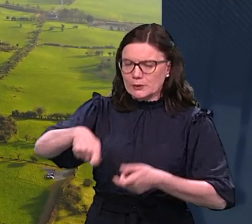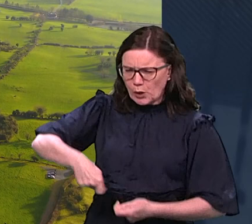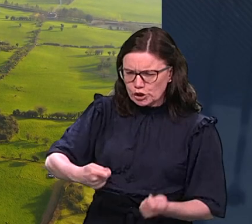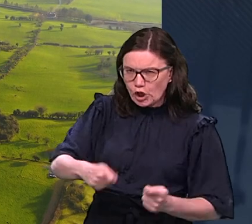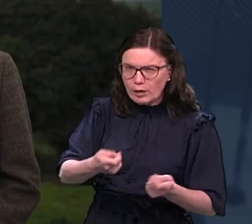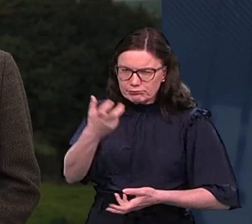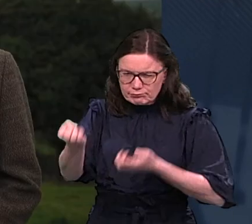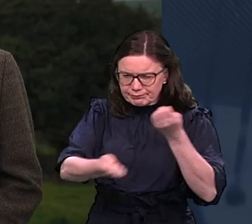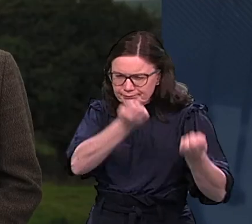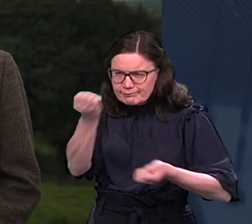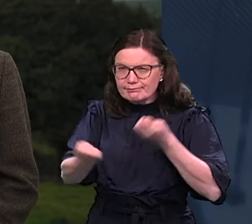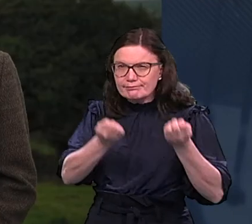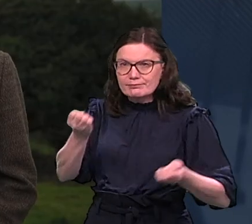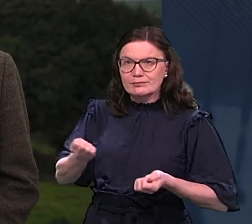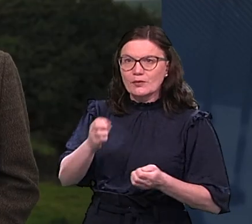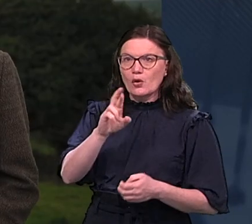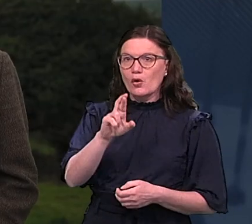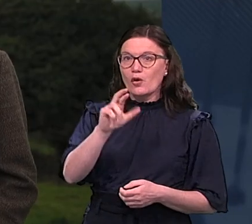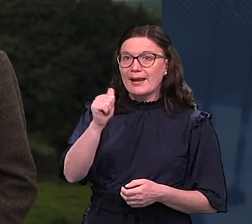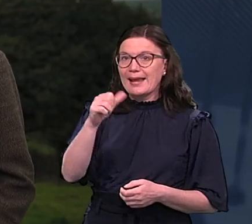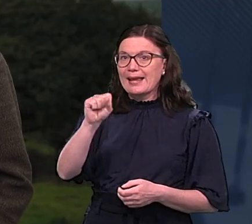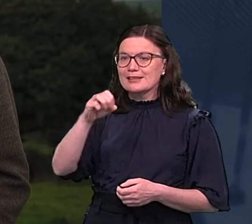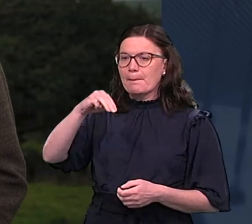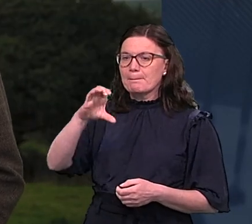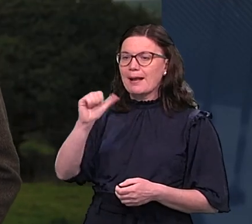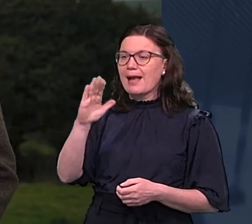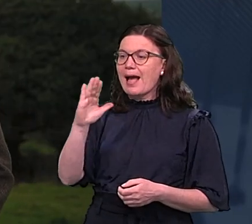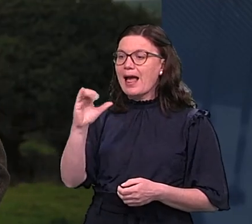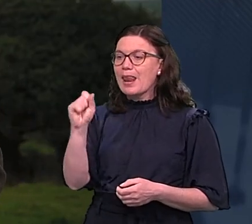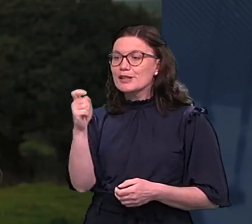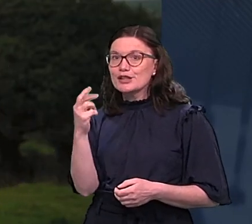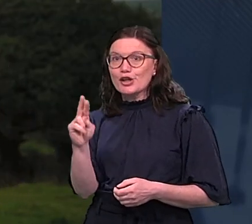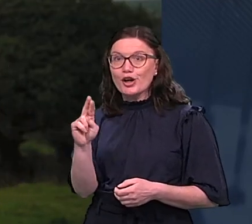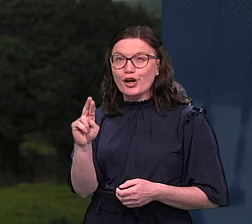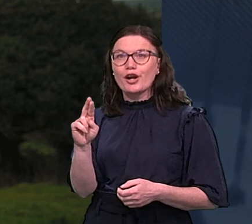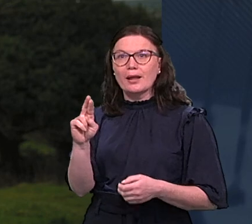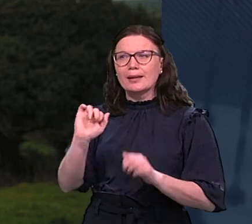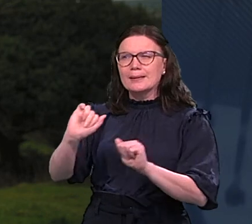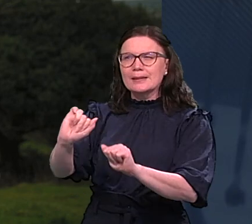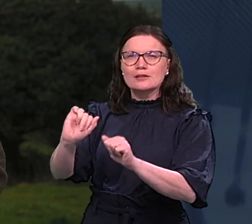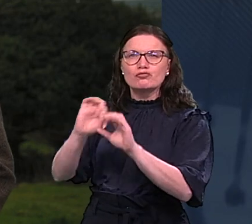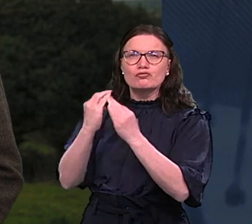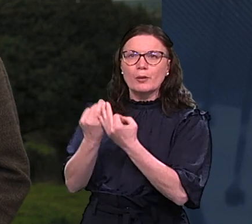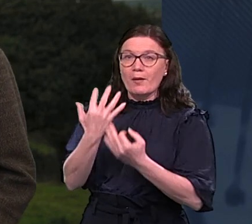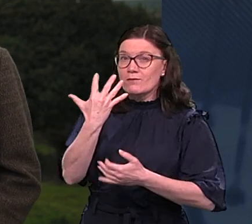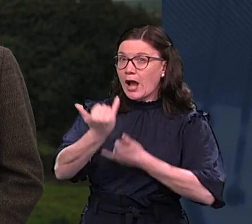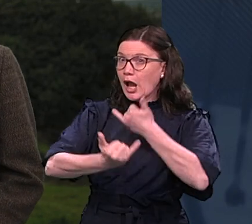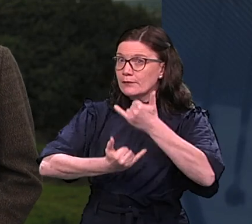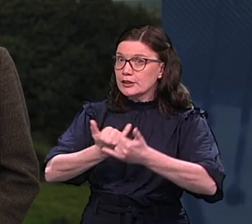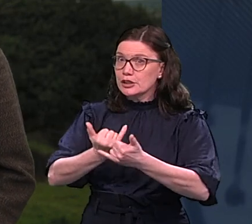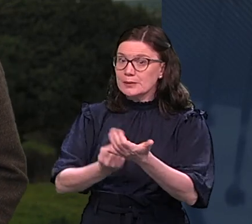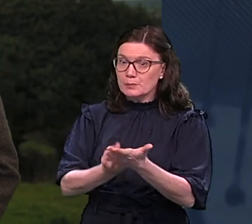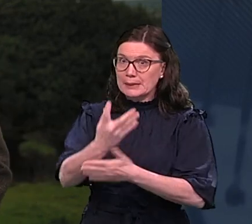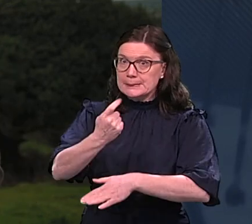bit about this by R.A.S. McAllister and Prager. I think it was over a 5-year period that they dug.